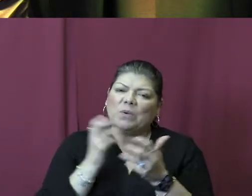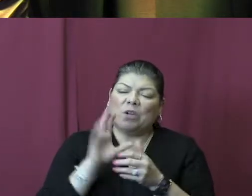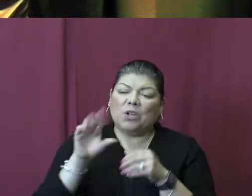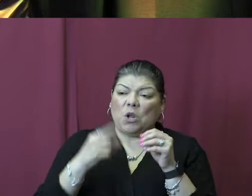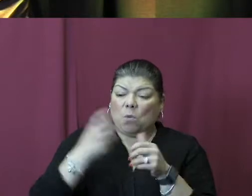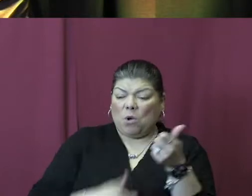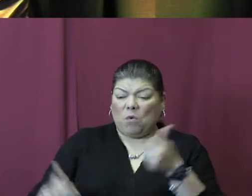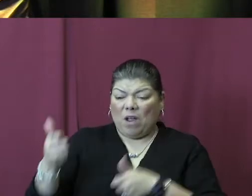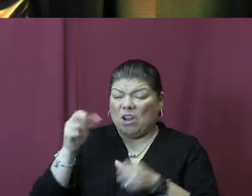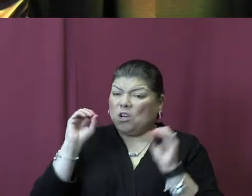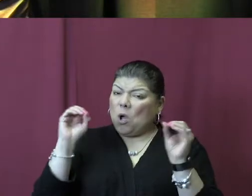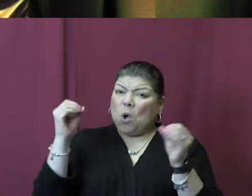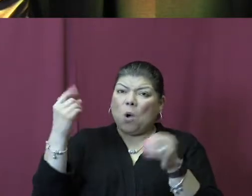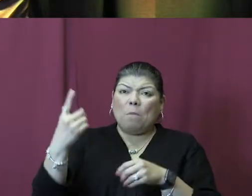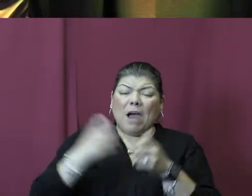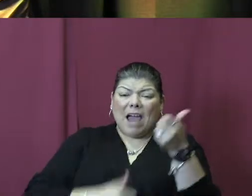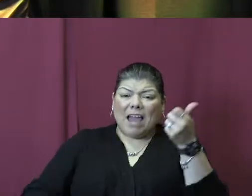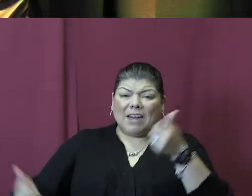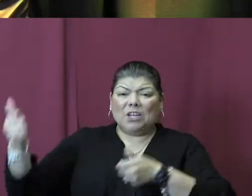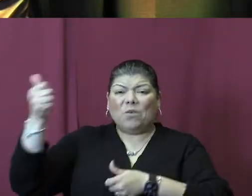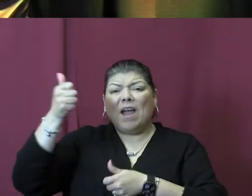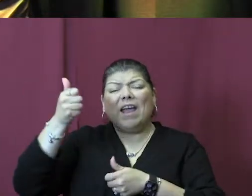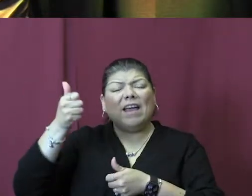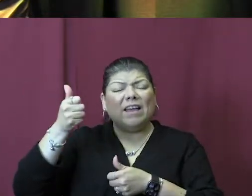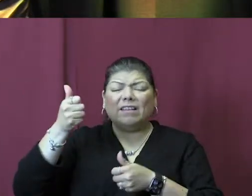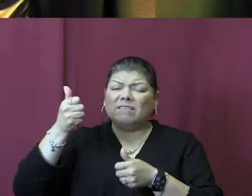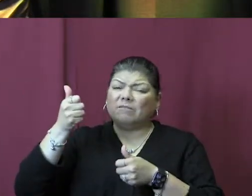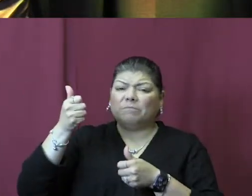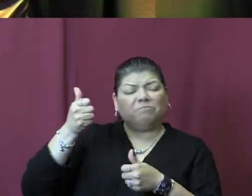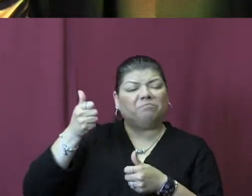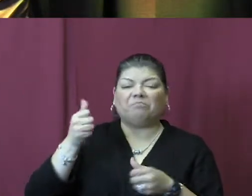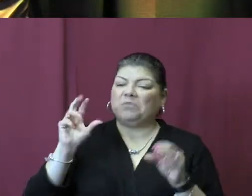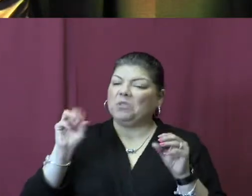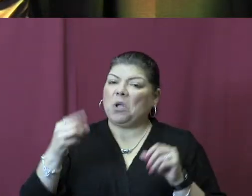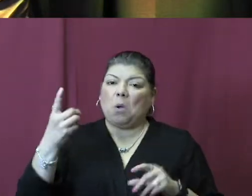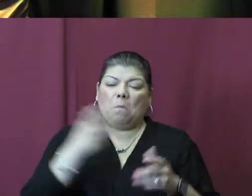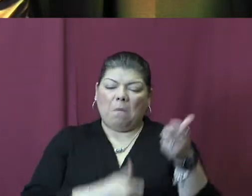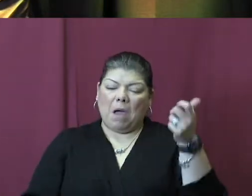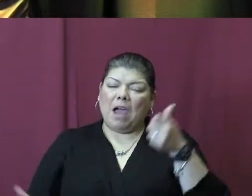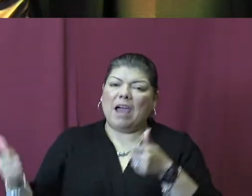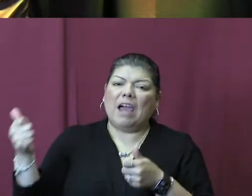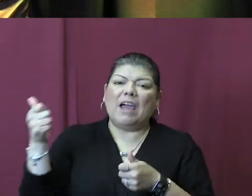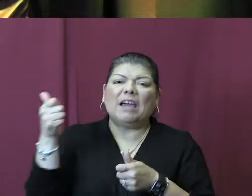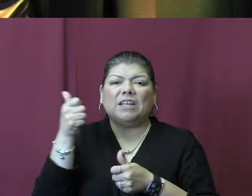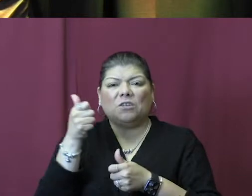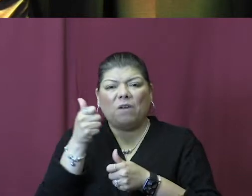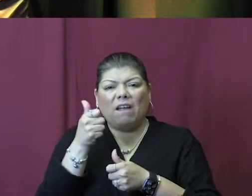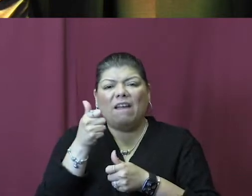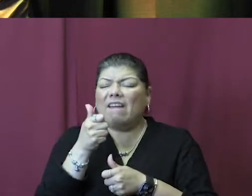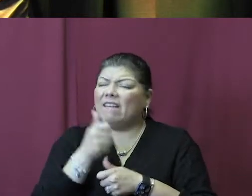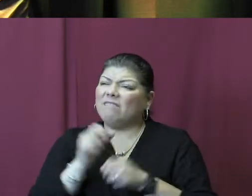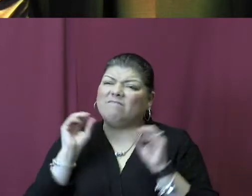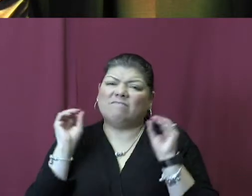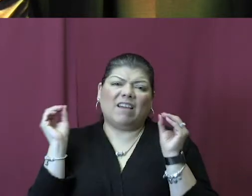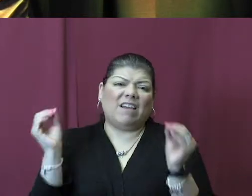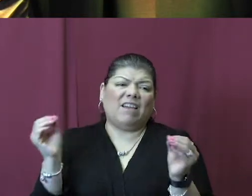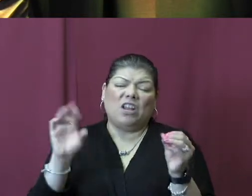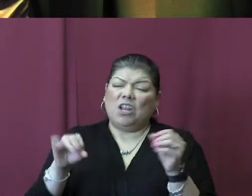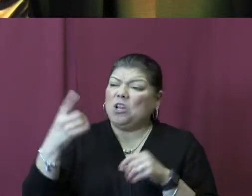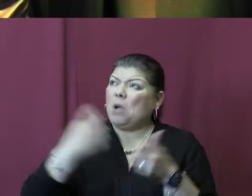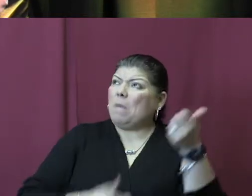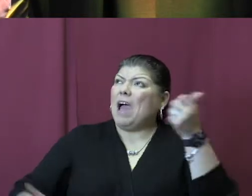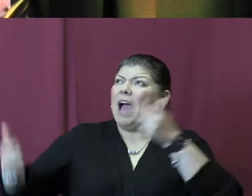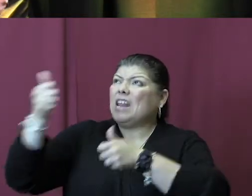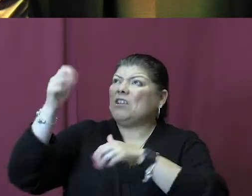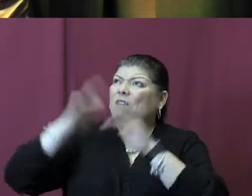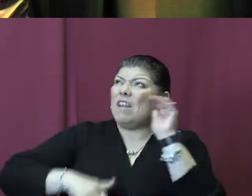Nobody greater. Come on. Nobody greater. Nobody greater. Nobody greater. Nobody